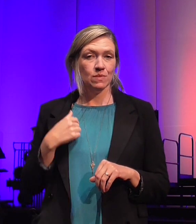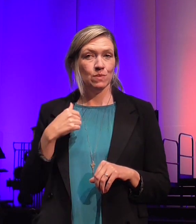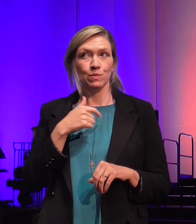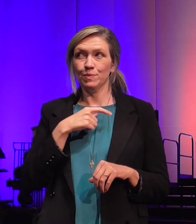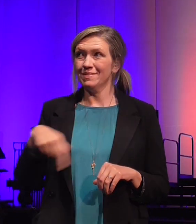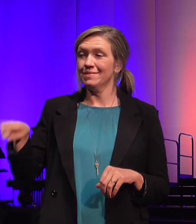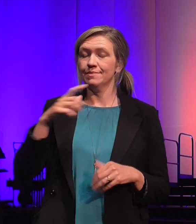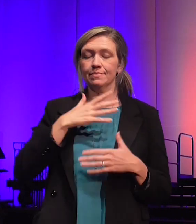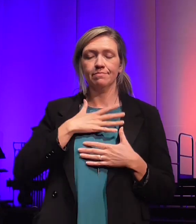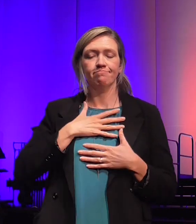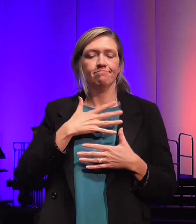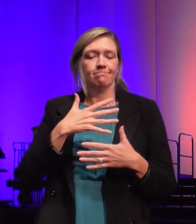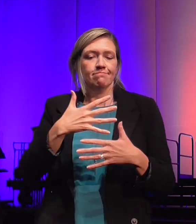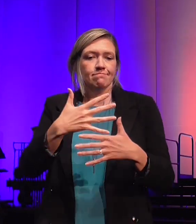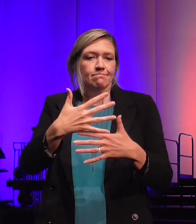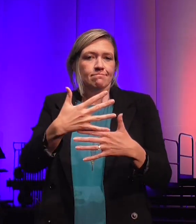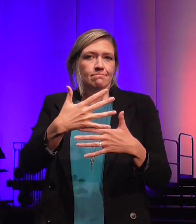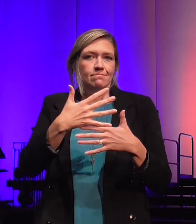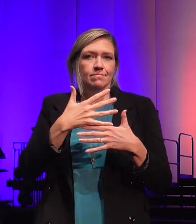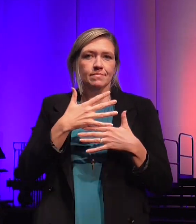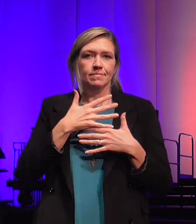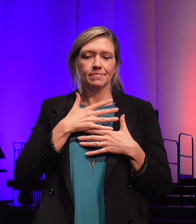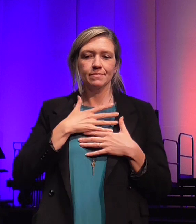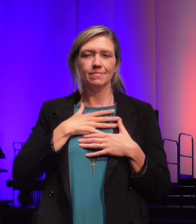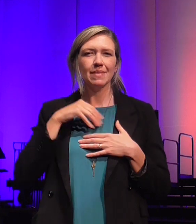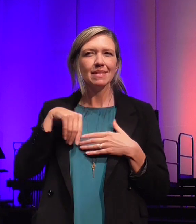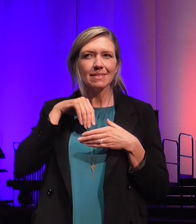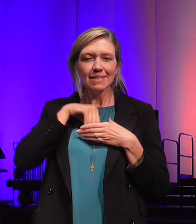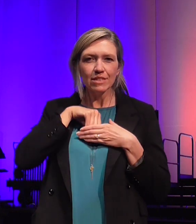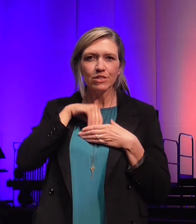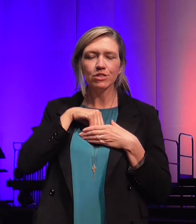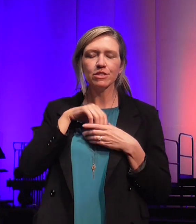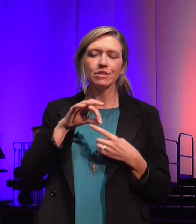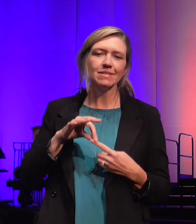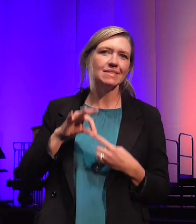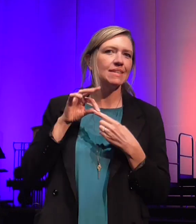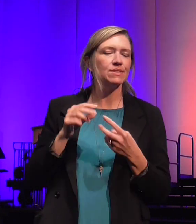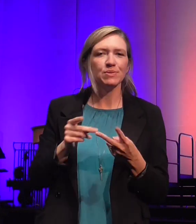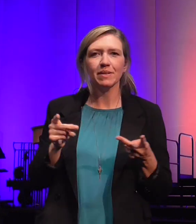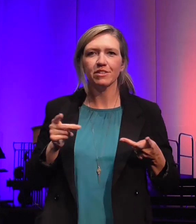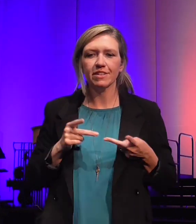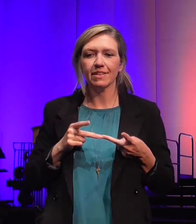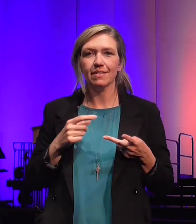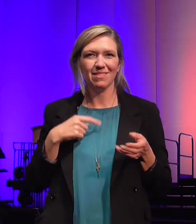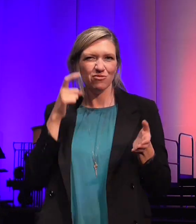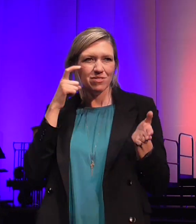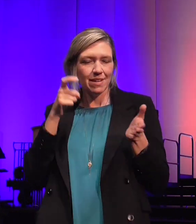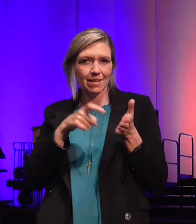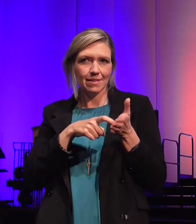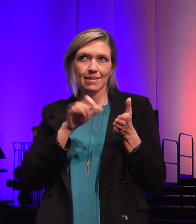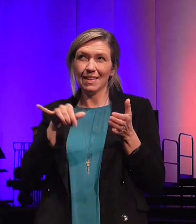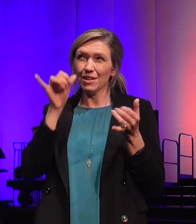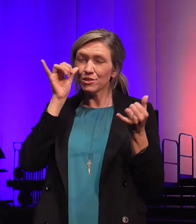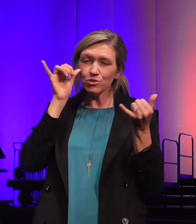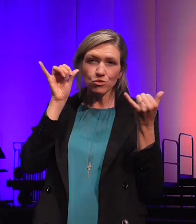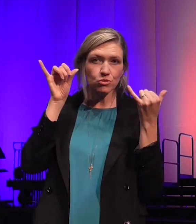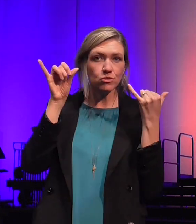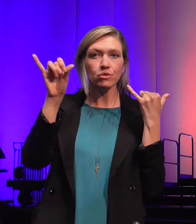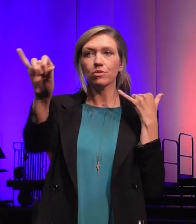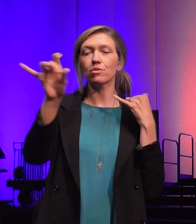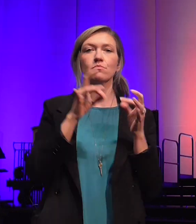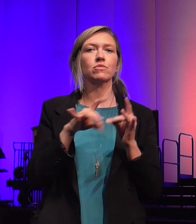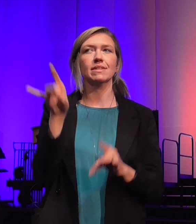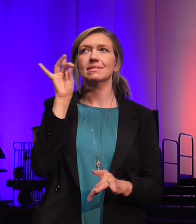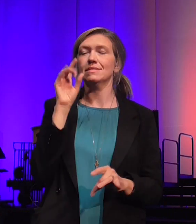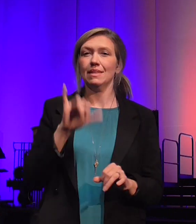And as we breathe in and out in this inner sanctuary, I recognize the eternal presence